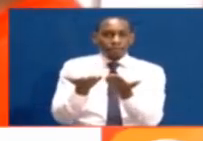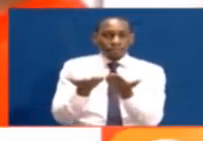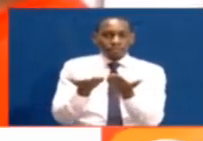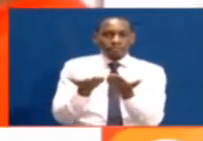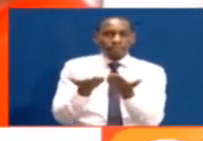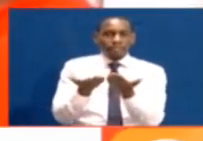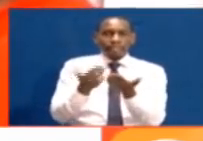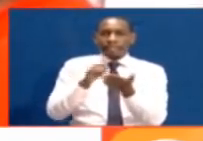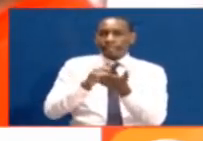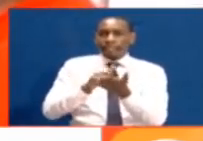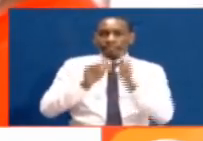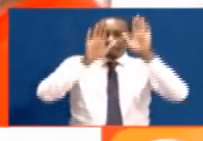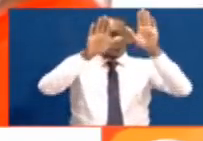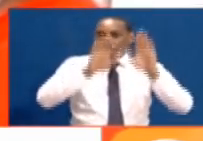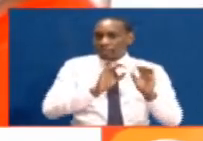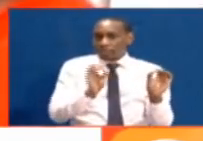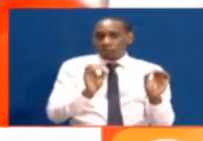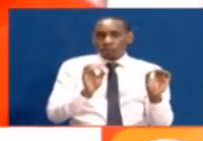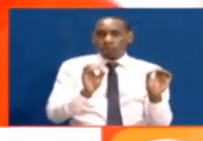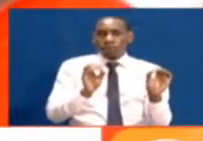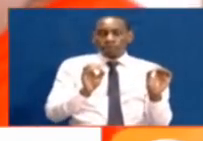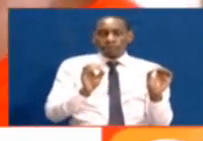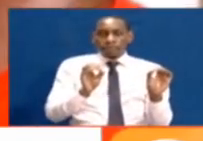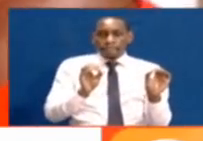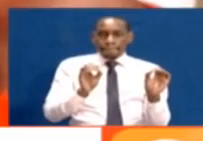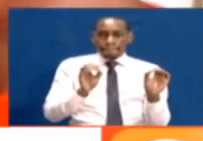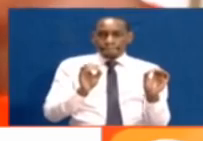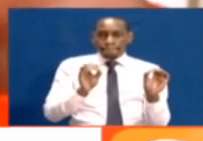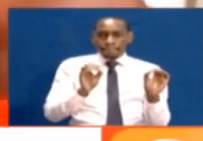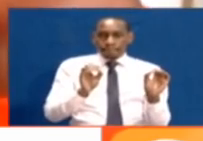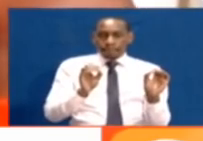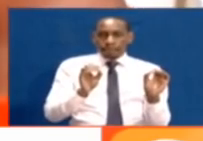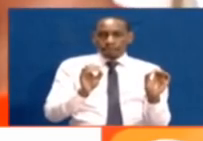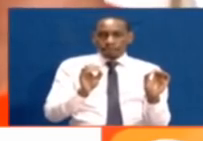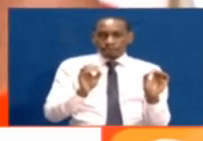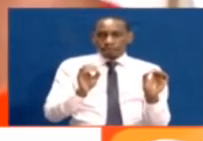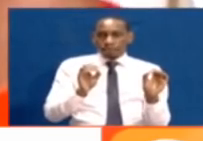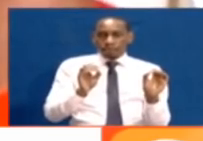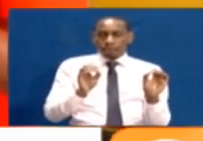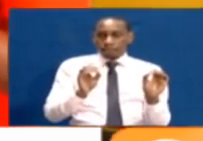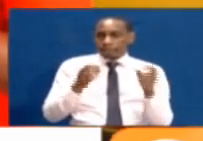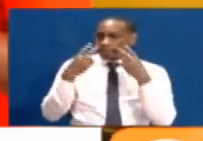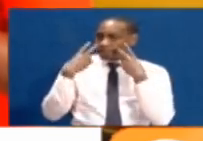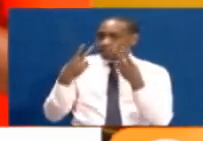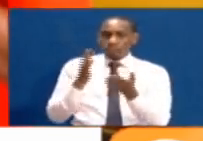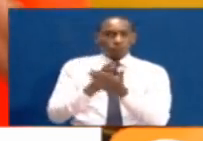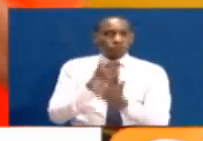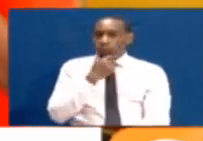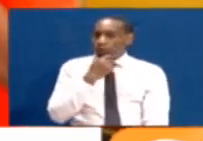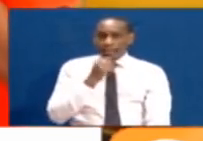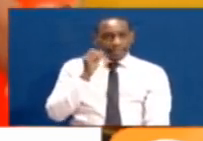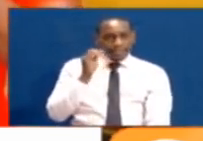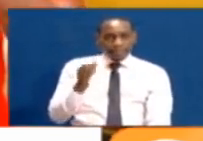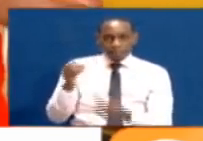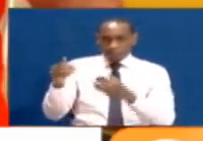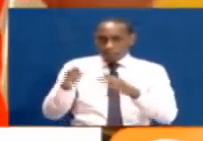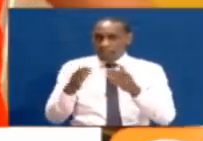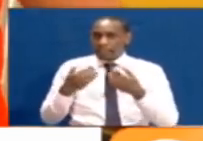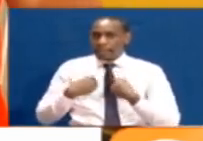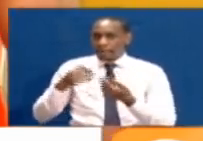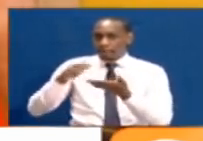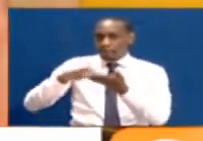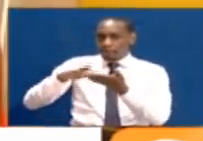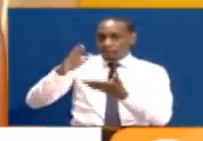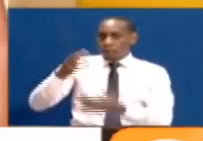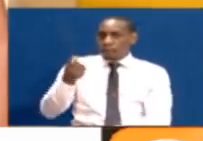even unnecessary. So I'm looking at it and I'm just wondering, is it a way of making more money for the